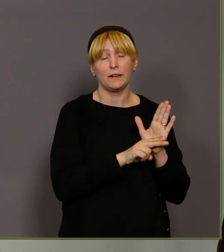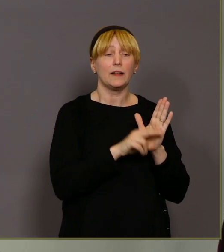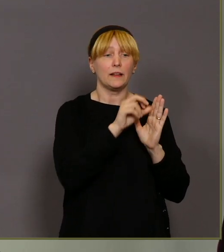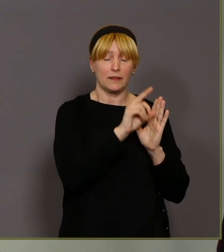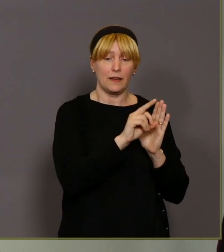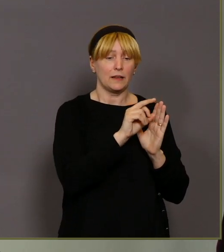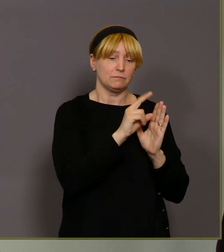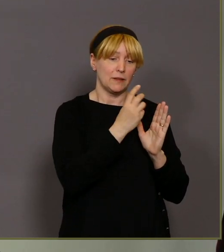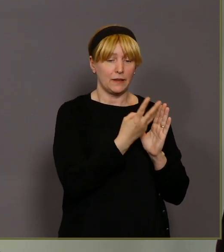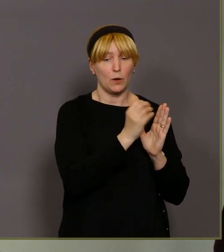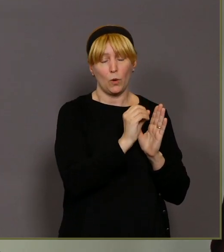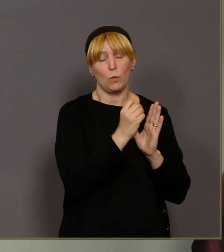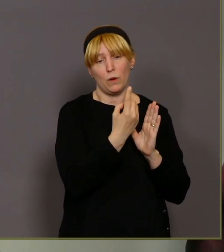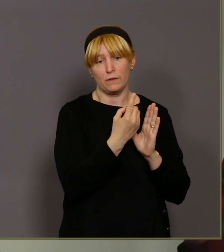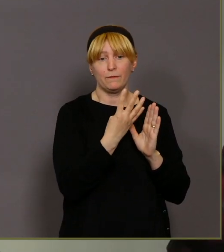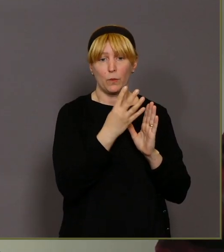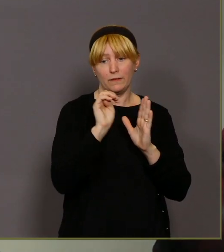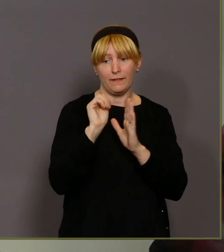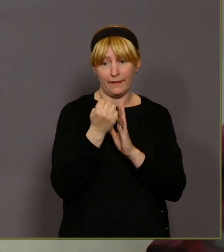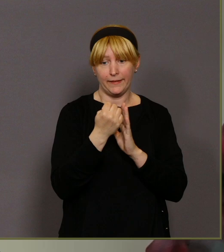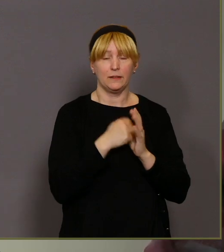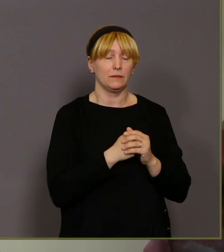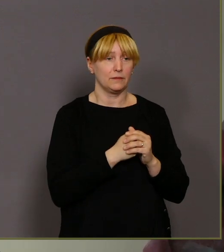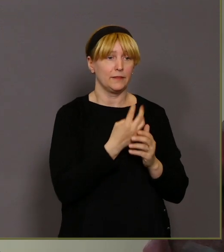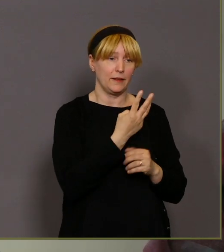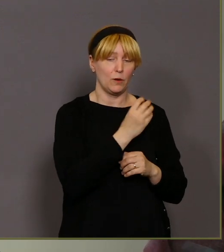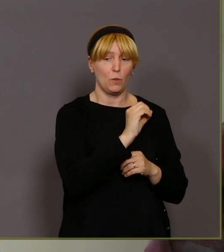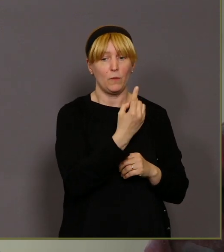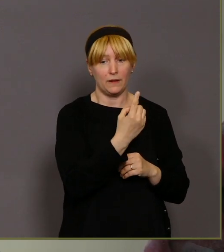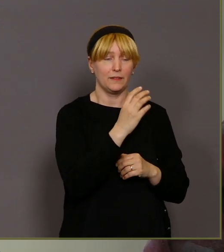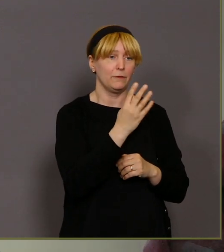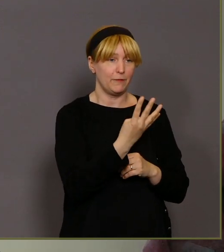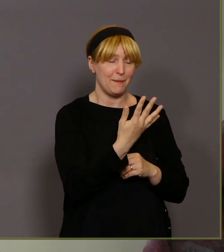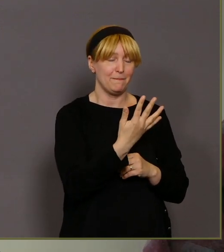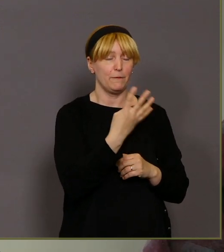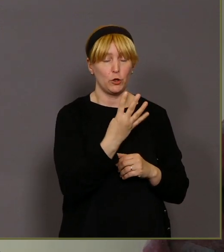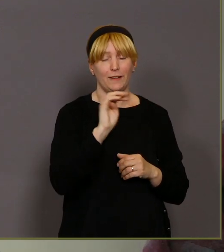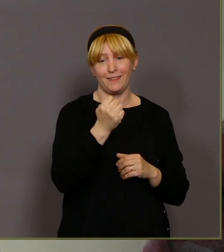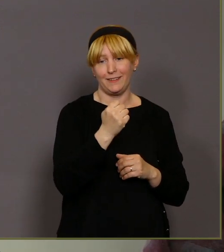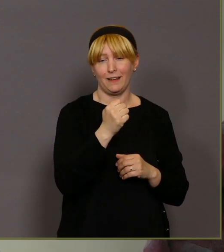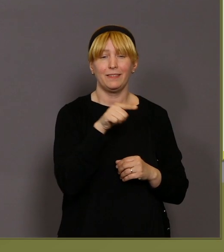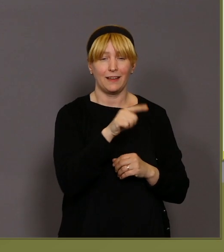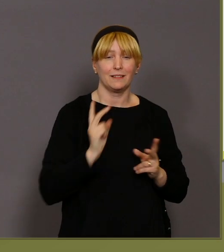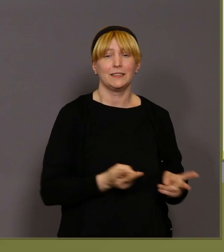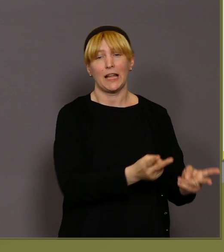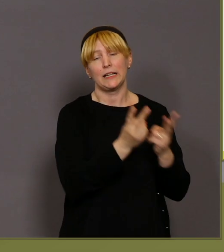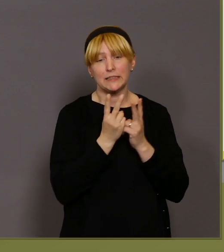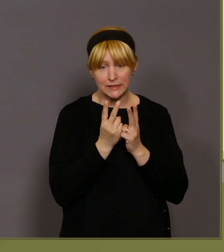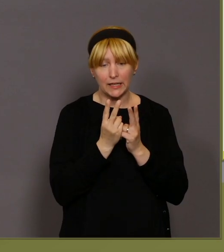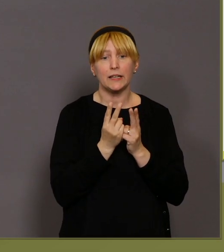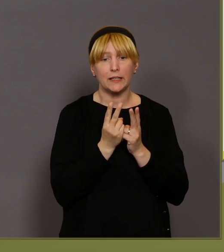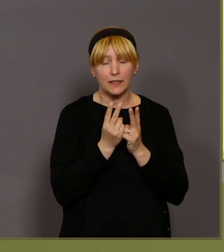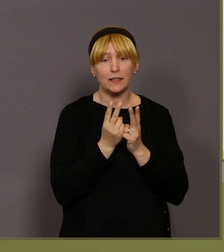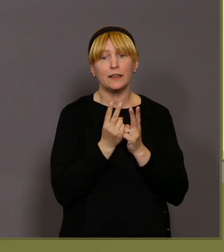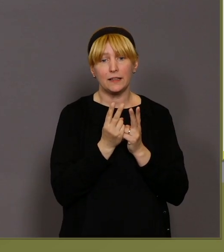301549, which is the standard that is actually